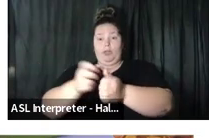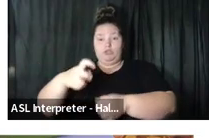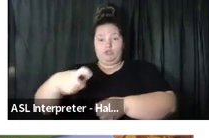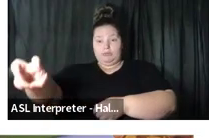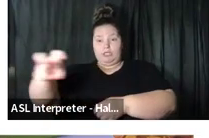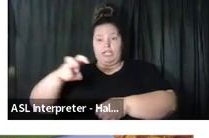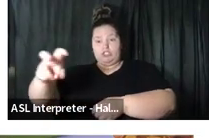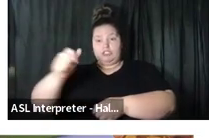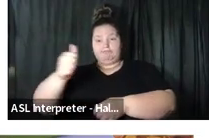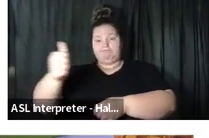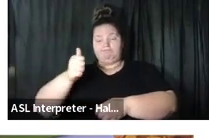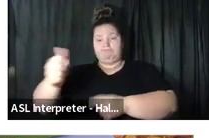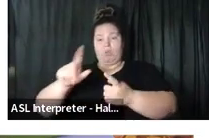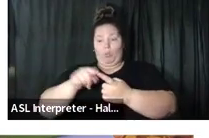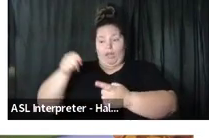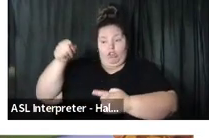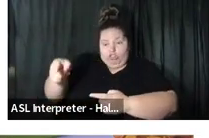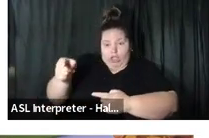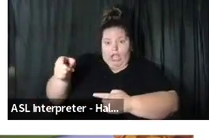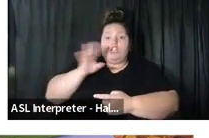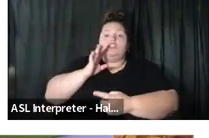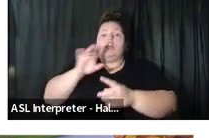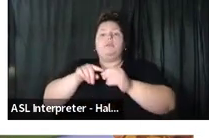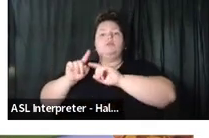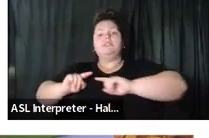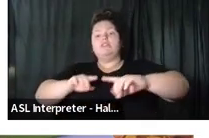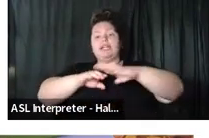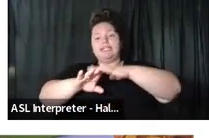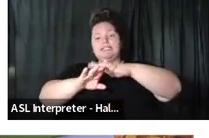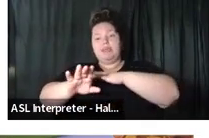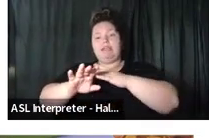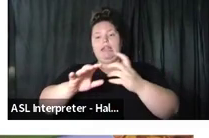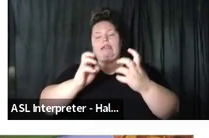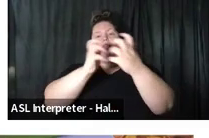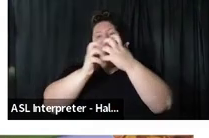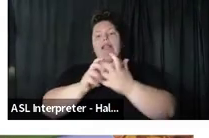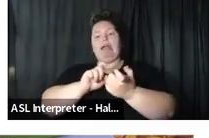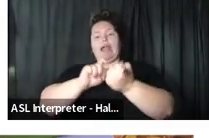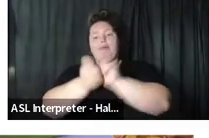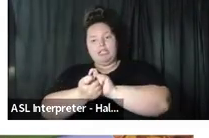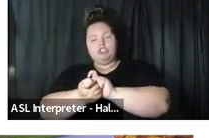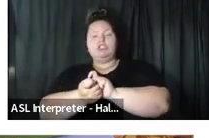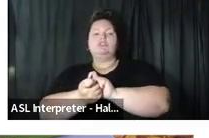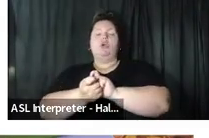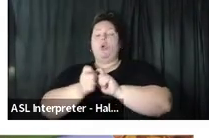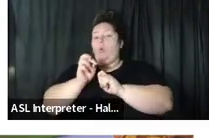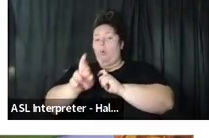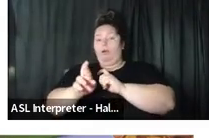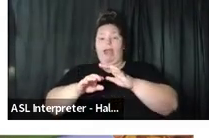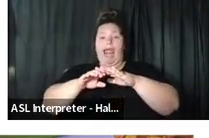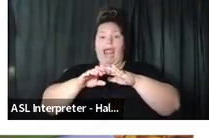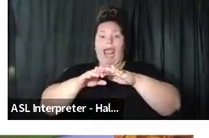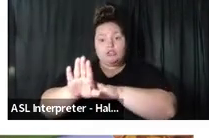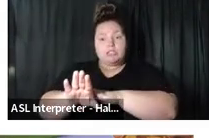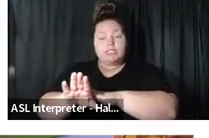there, talking about accessibility and the different accommodations. And then even like entrances and when you arrive, like if you need to